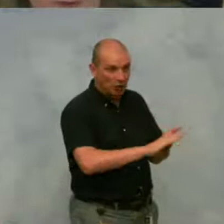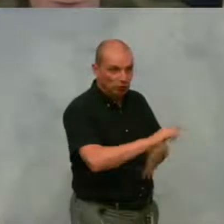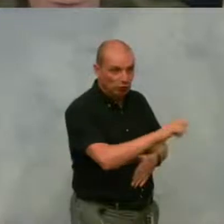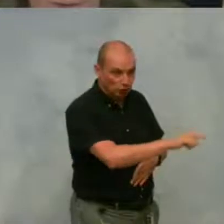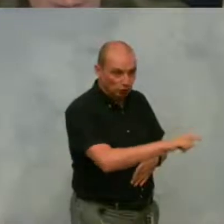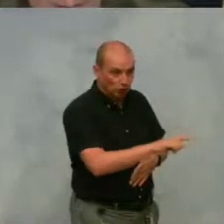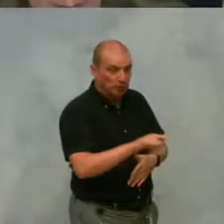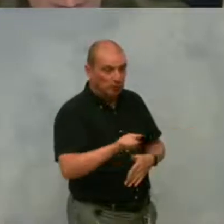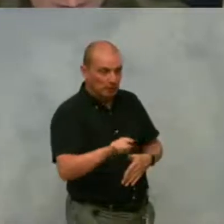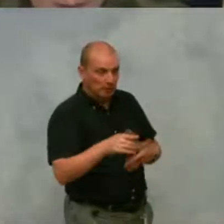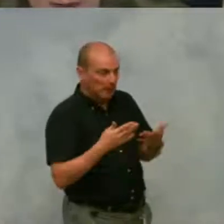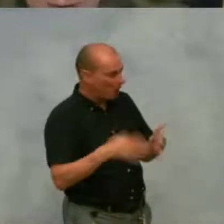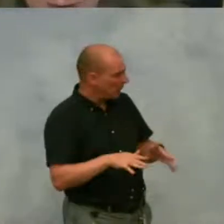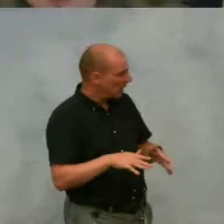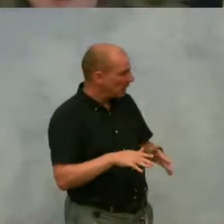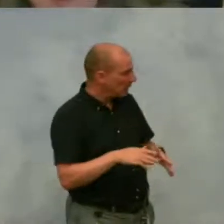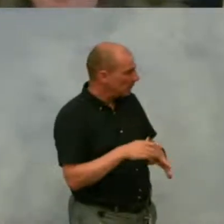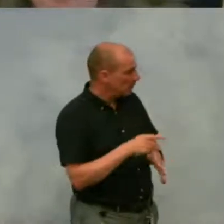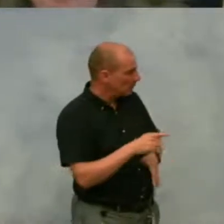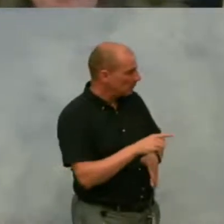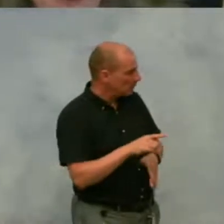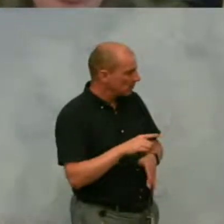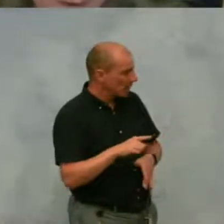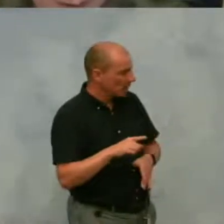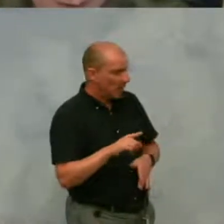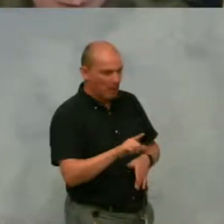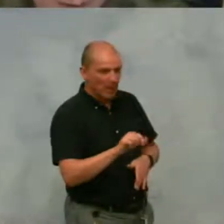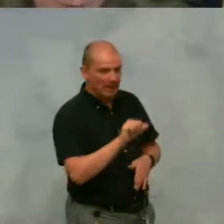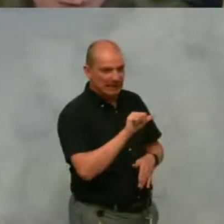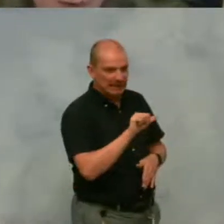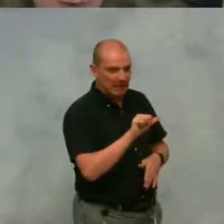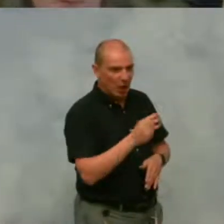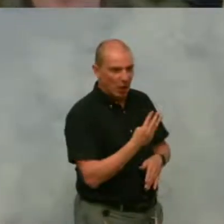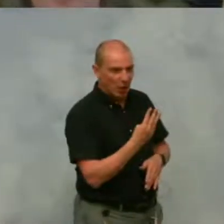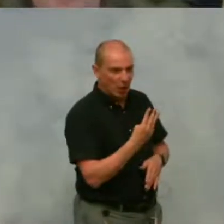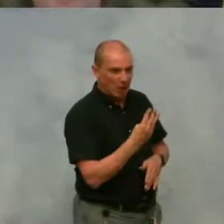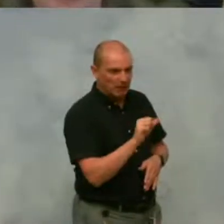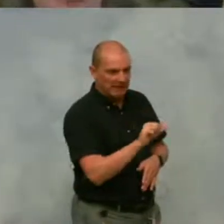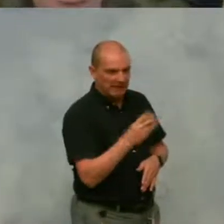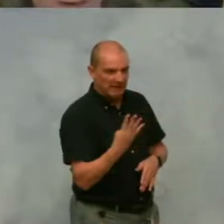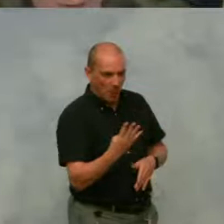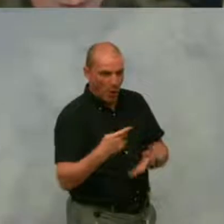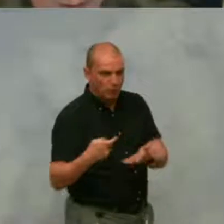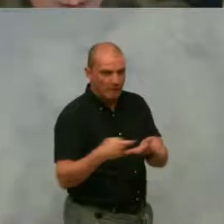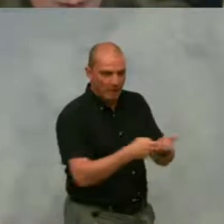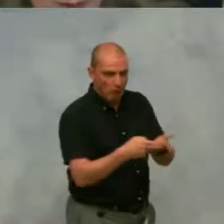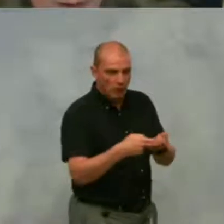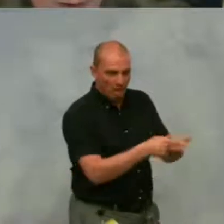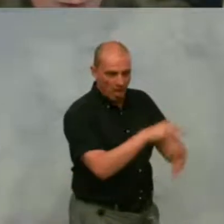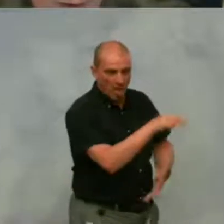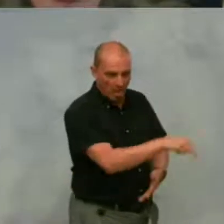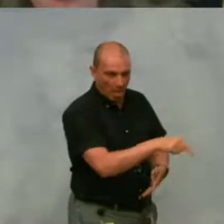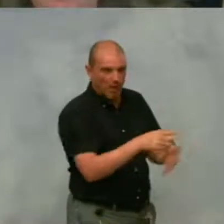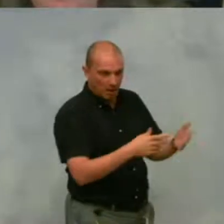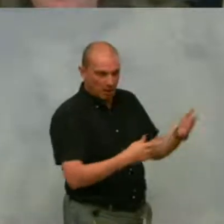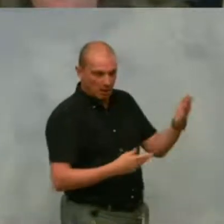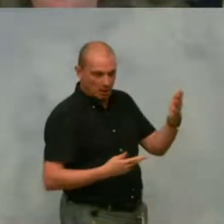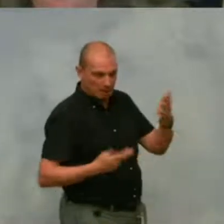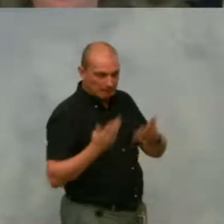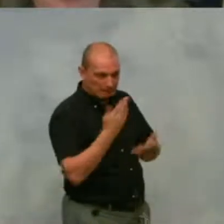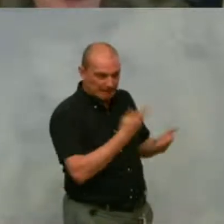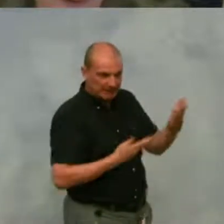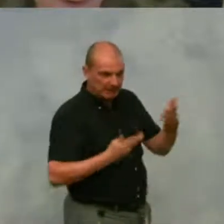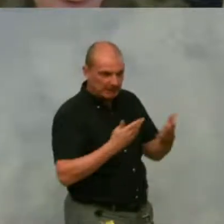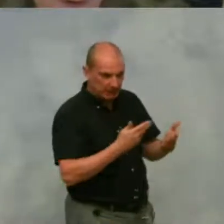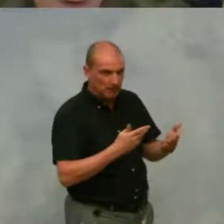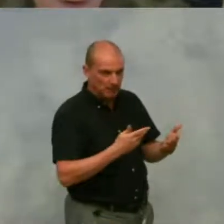this resource over the period. In terms of other information that's contained within this report, we bring committee's attention to the number of